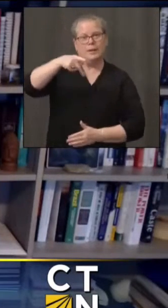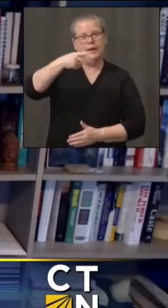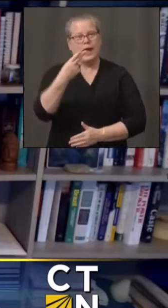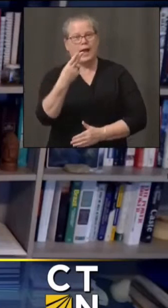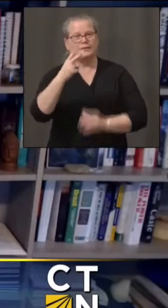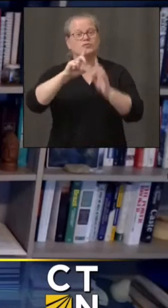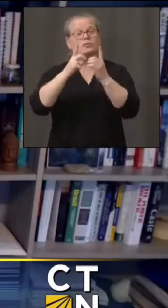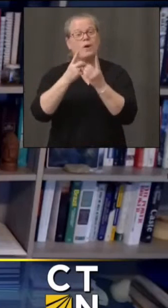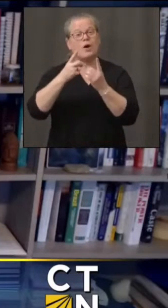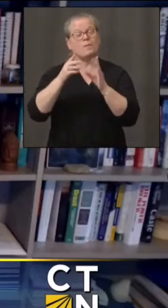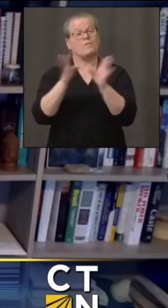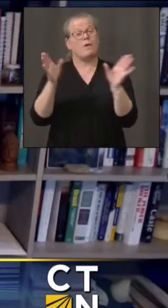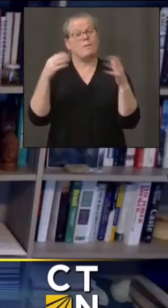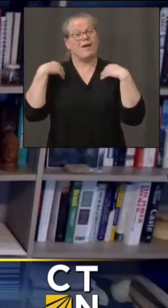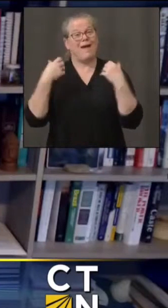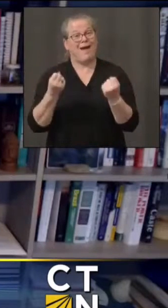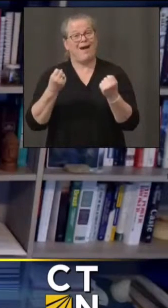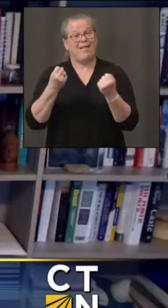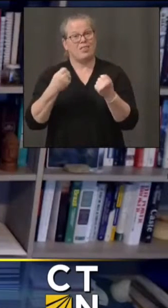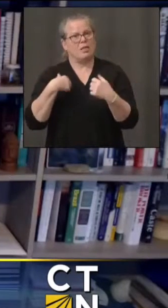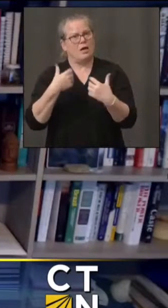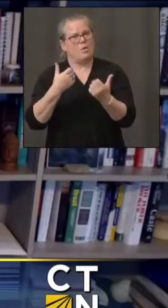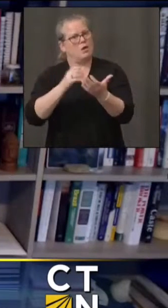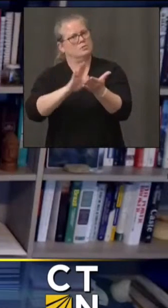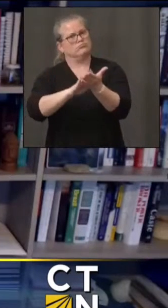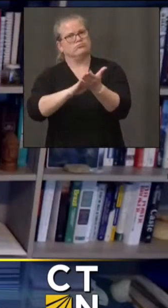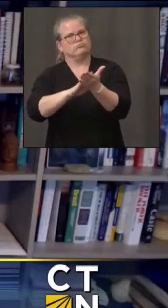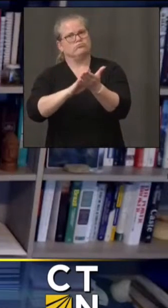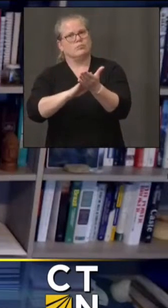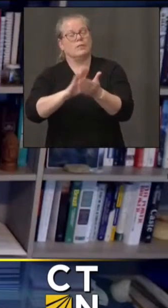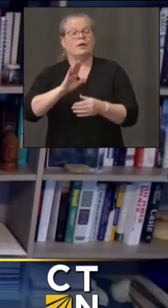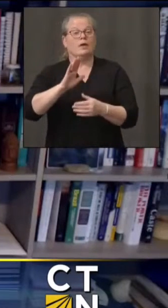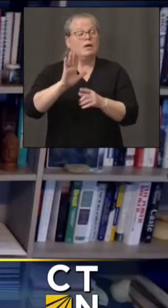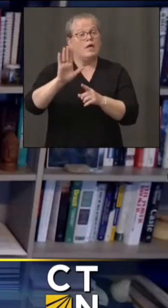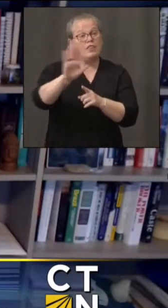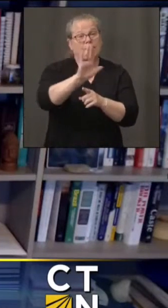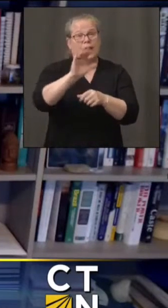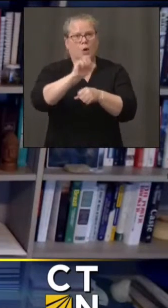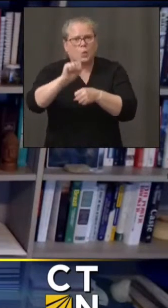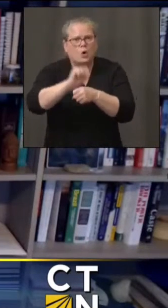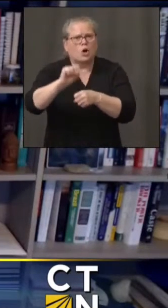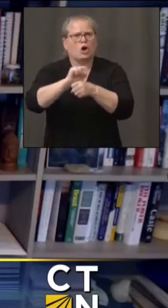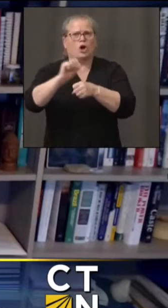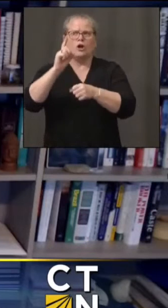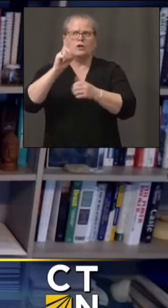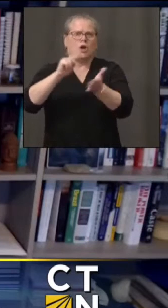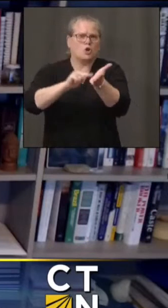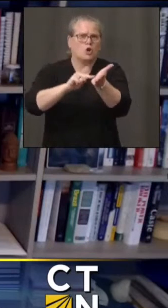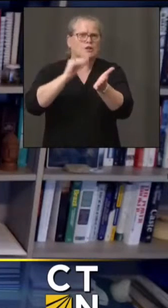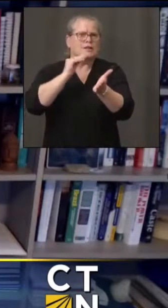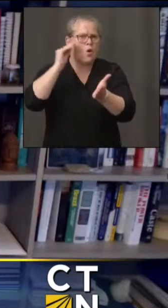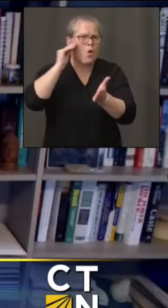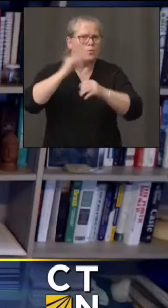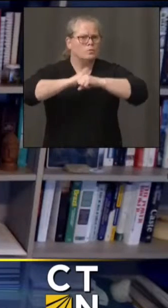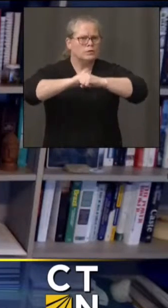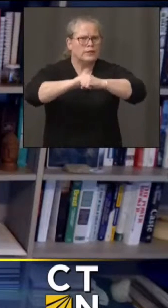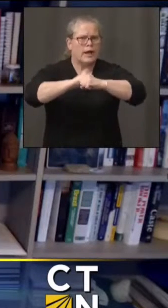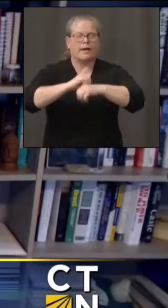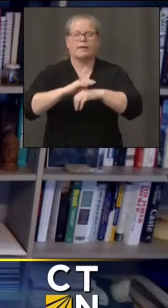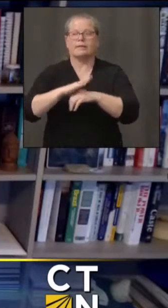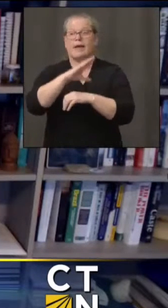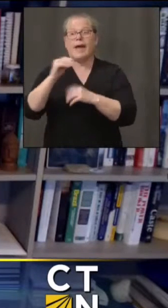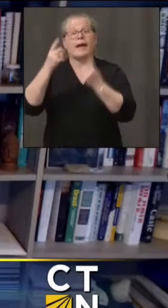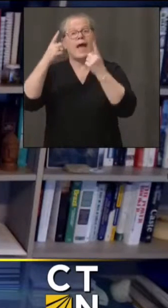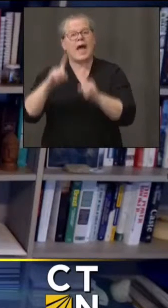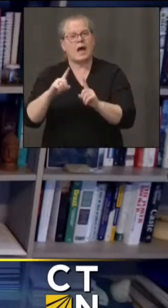what they've done now, and for example, in terms of protecting the nursing homes in those hot spots, in coming out with alerts, to